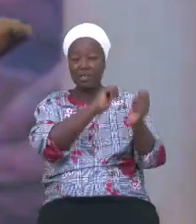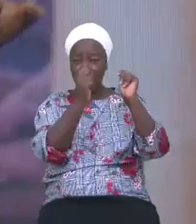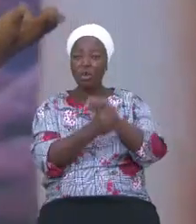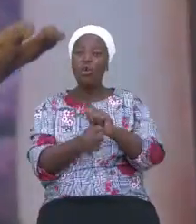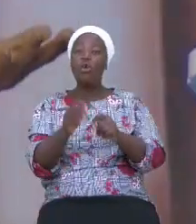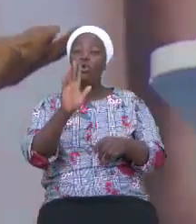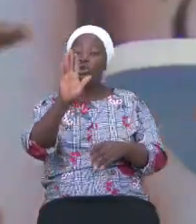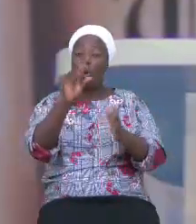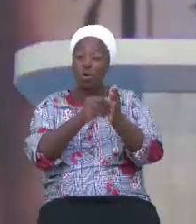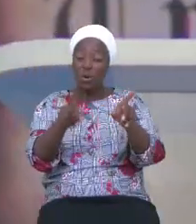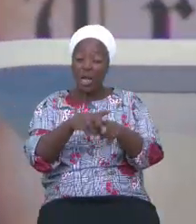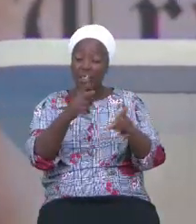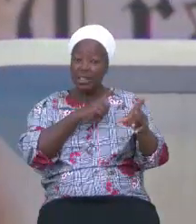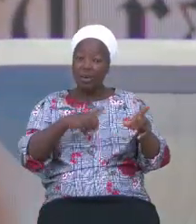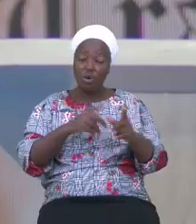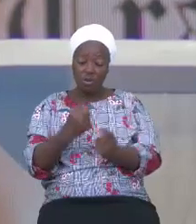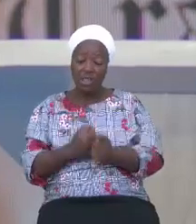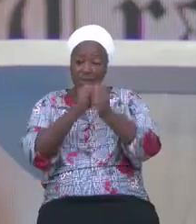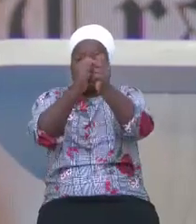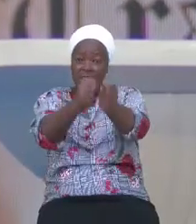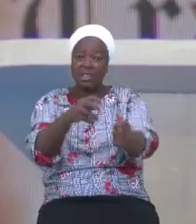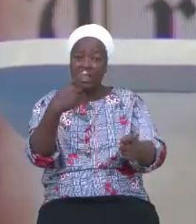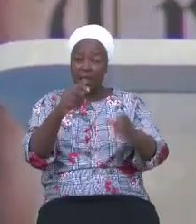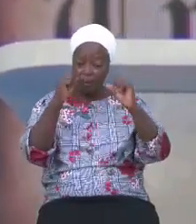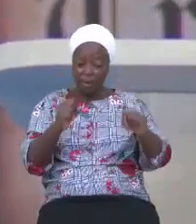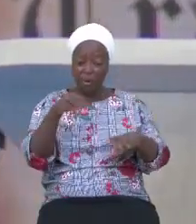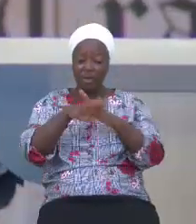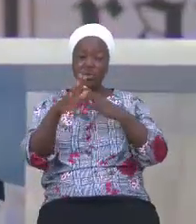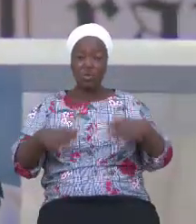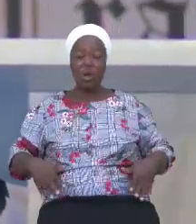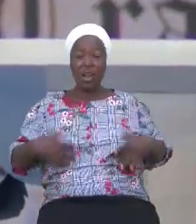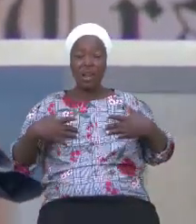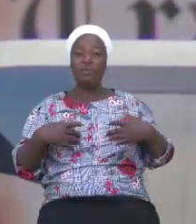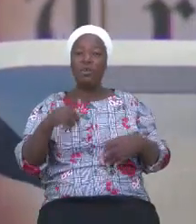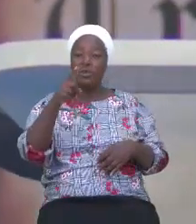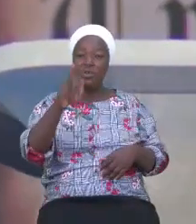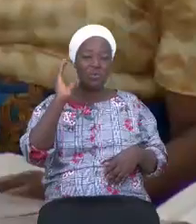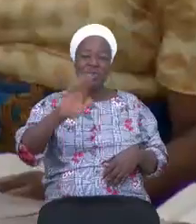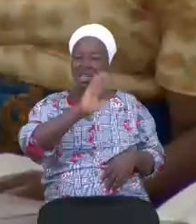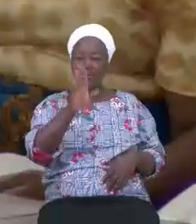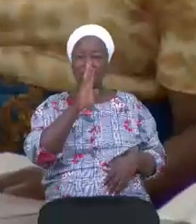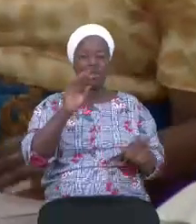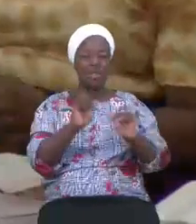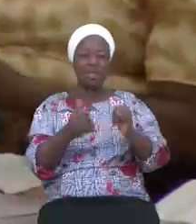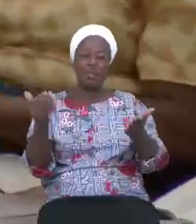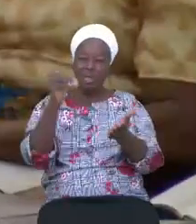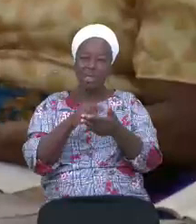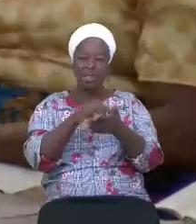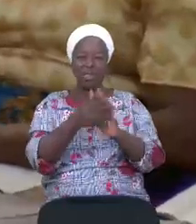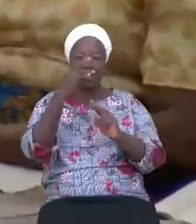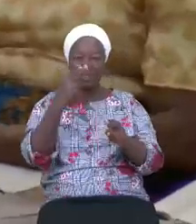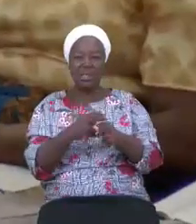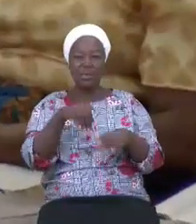own, as the Lord transfuses the power into your life, you'll no more be the same in Jesus' name. Hebrews